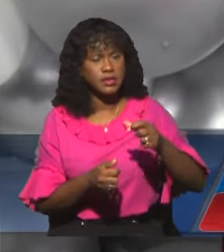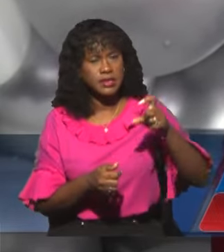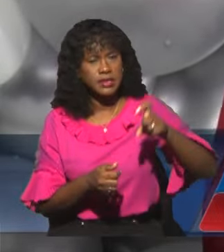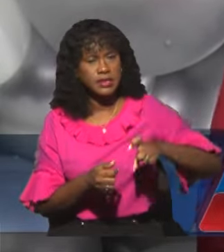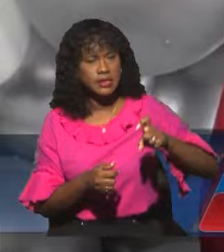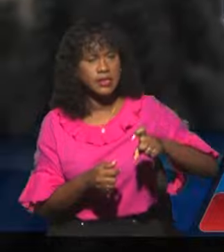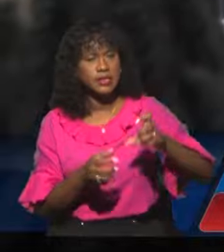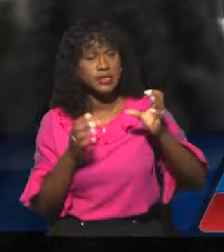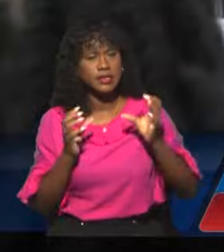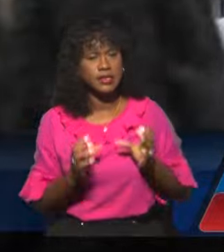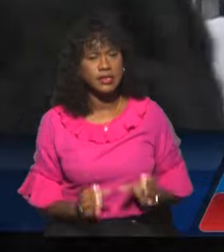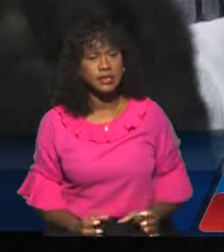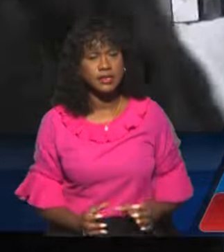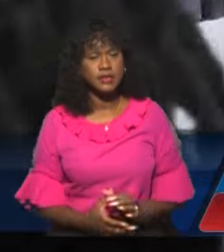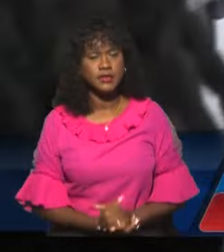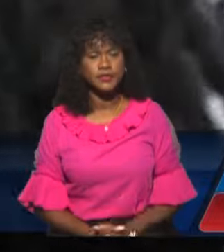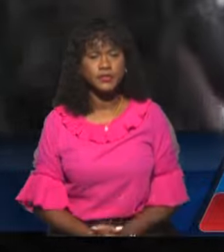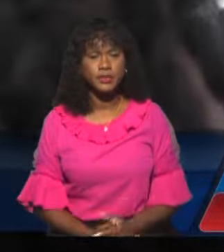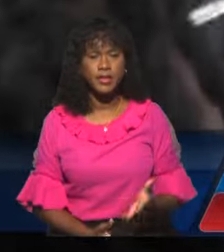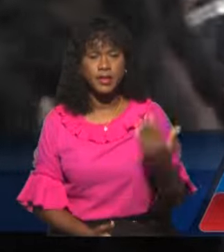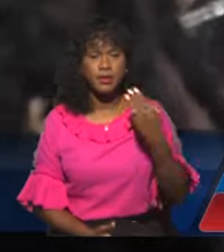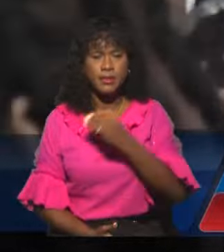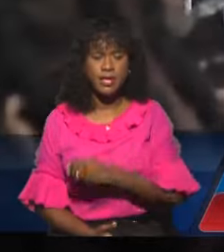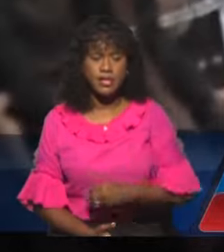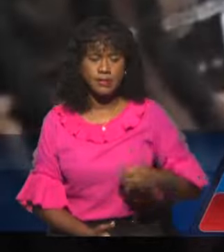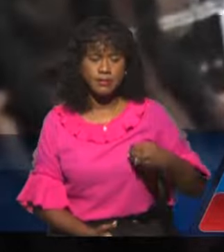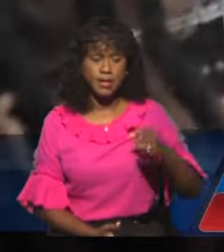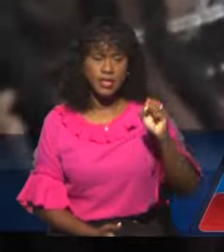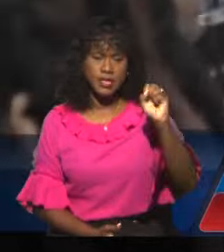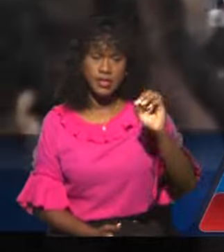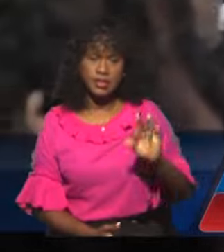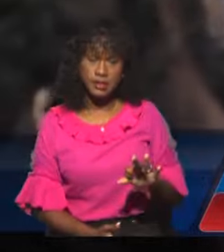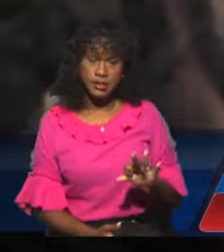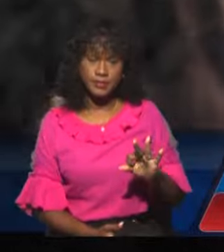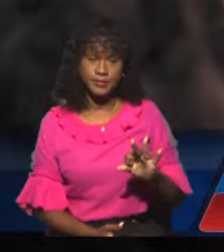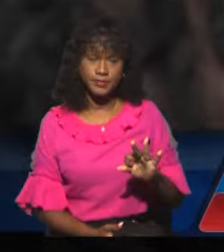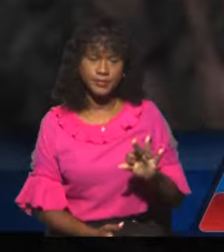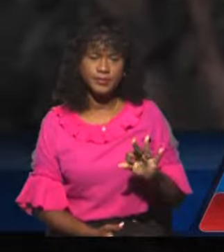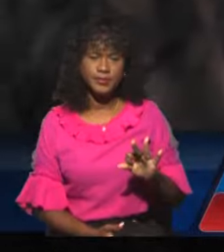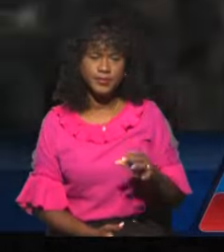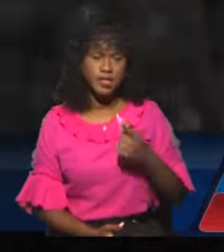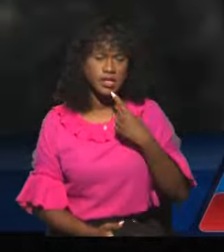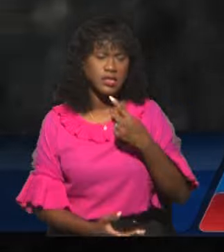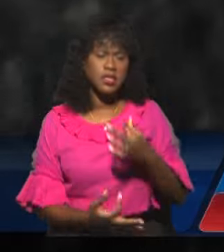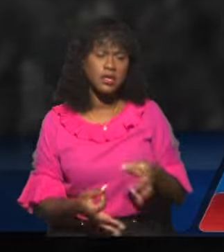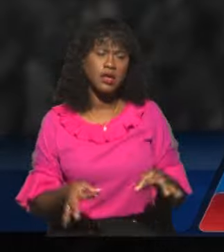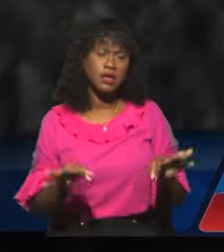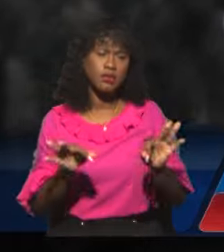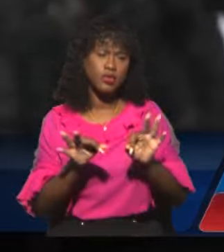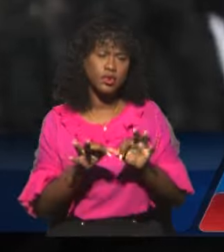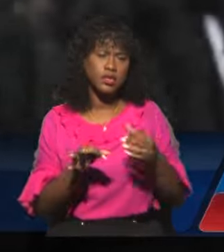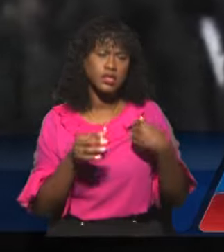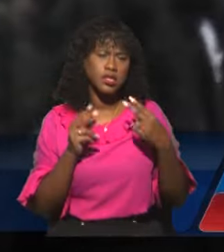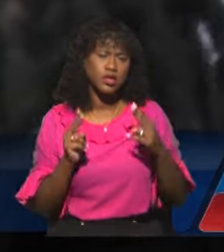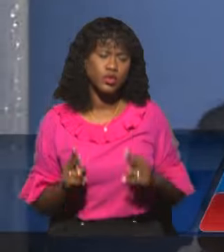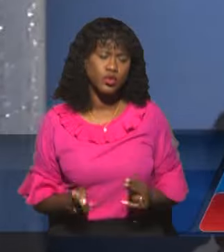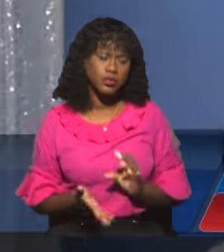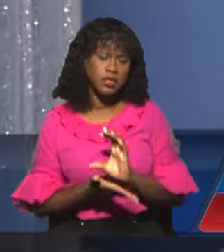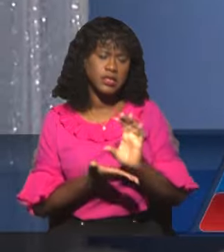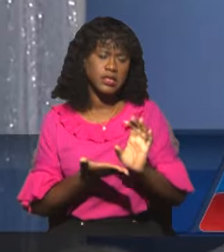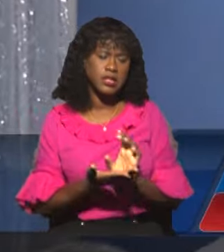most vulnerable citizens. Former Mayor of San Fernando, Jared Ferreira, emphasized the importance of a human-centered